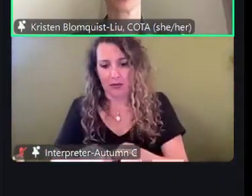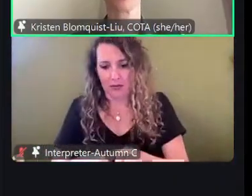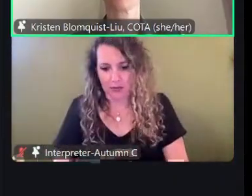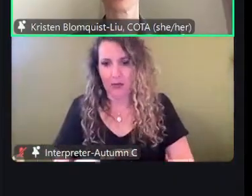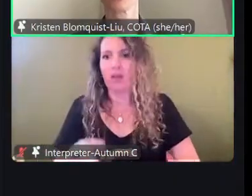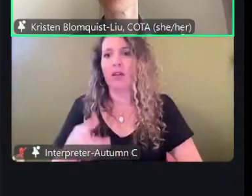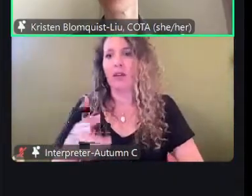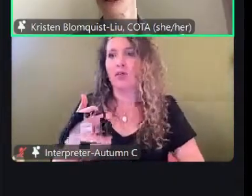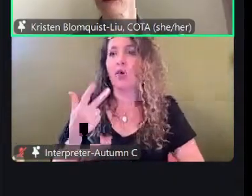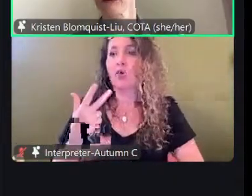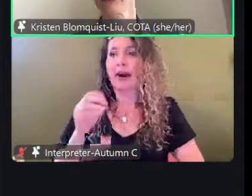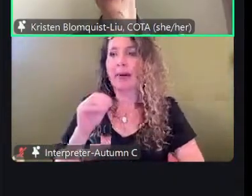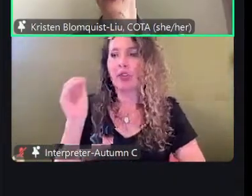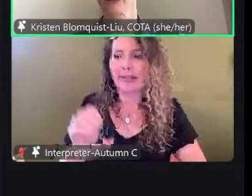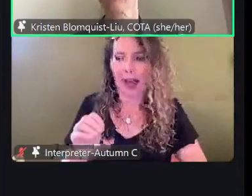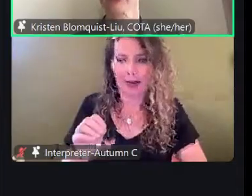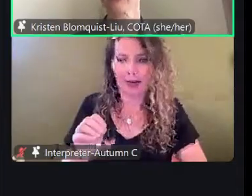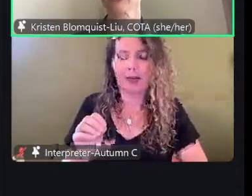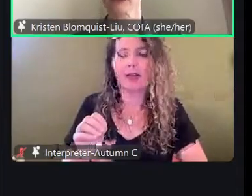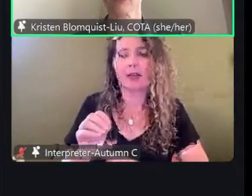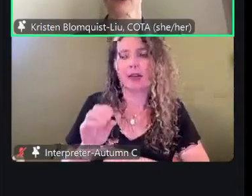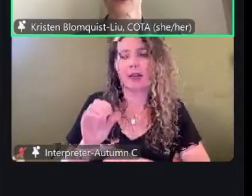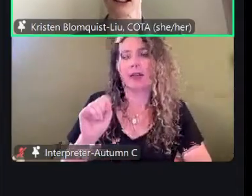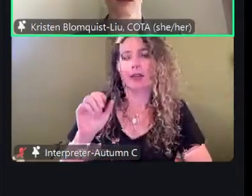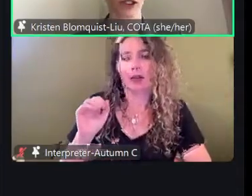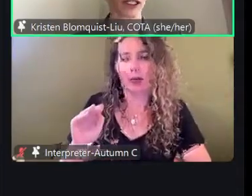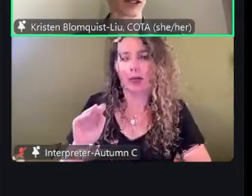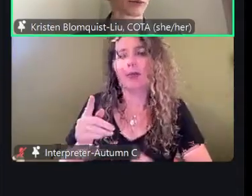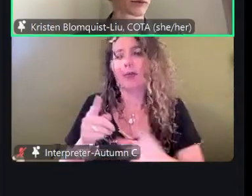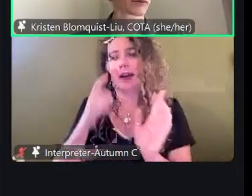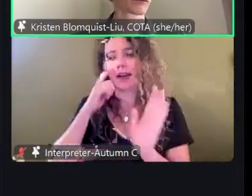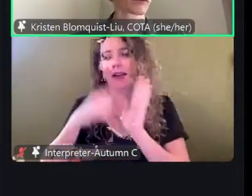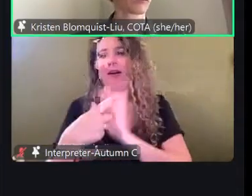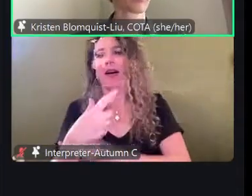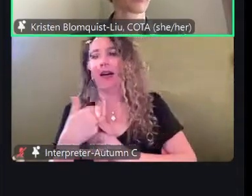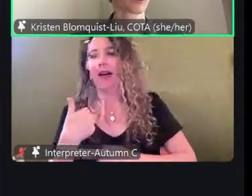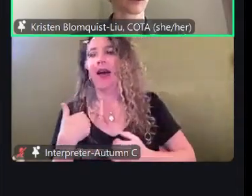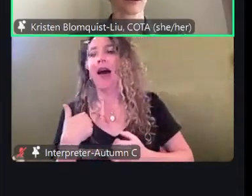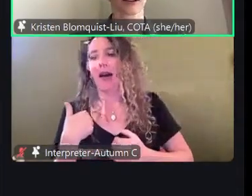just 3% of the STEM workforce identifies as having a disability.